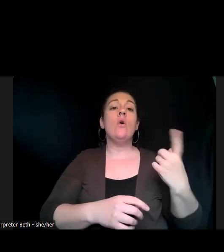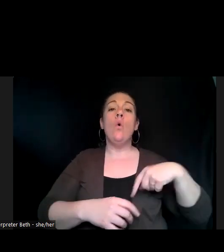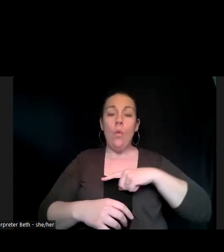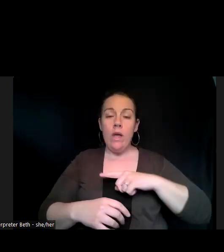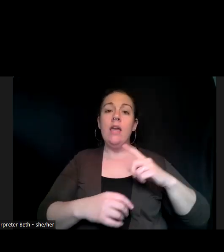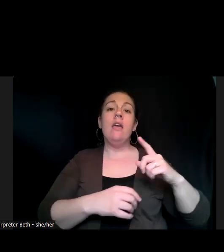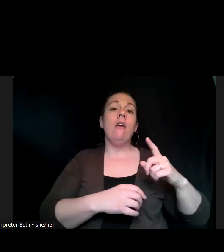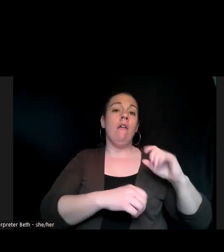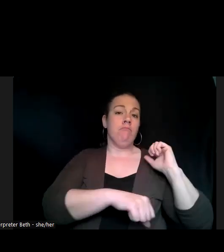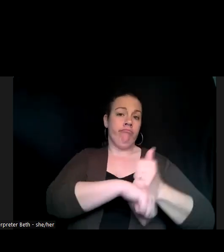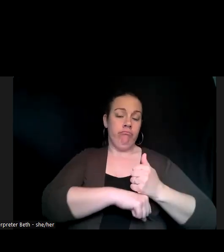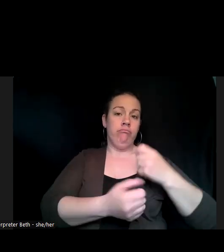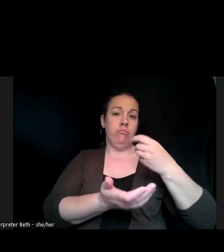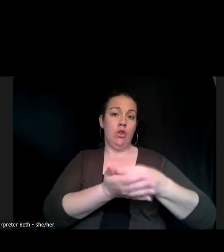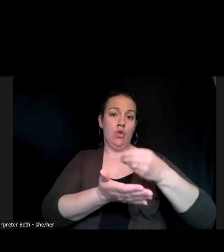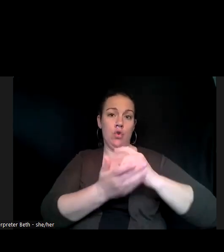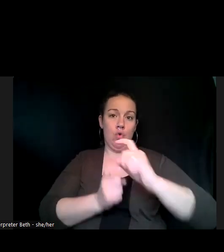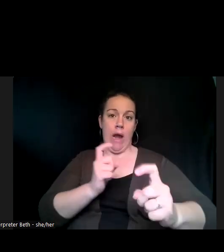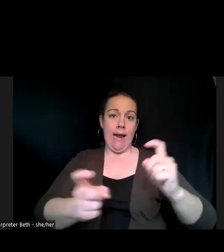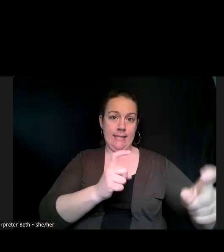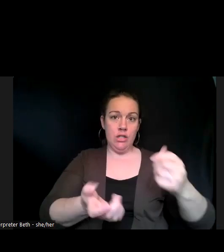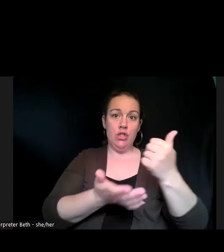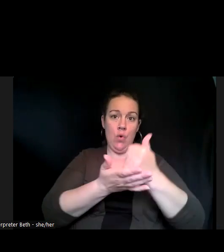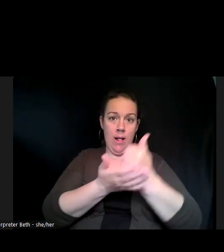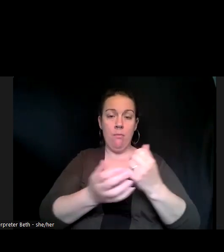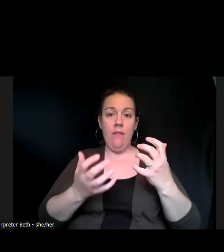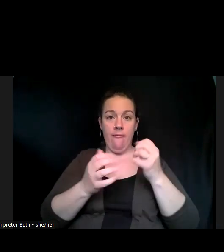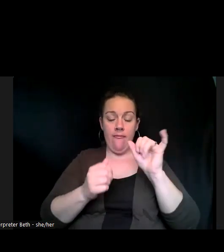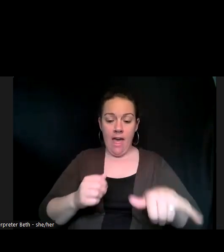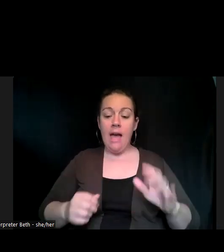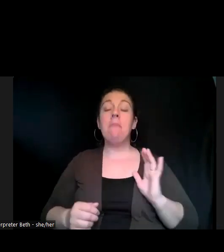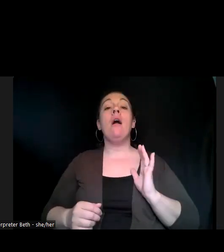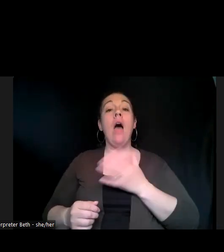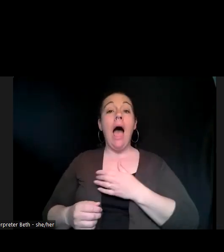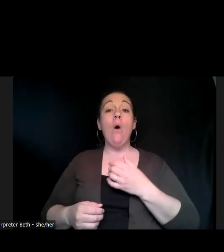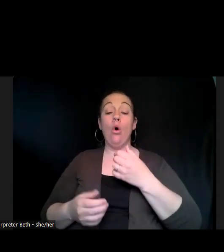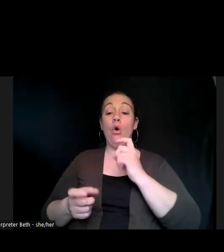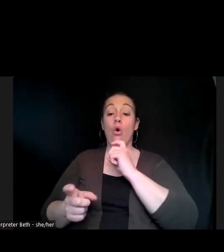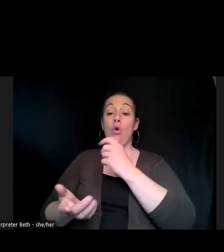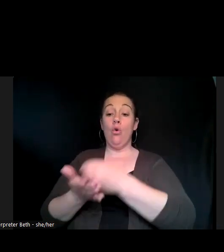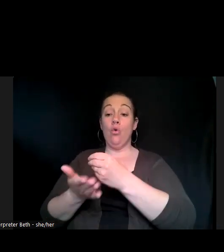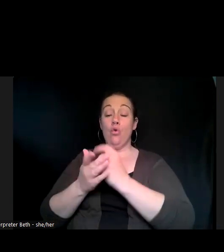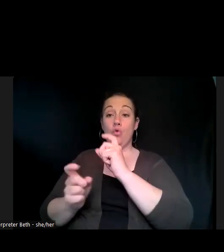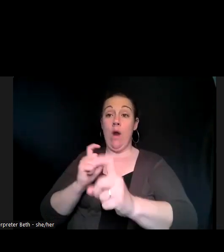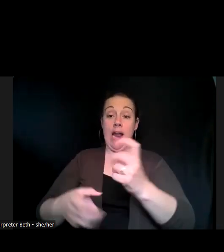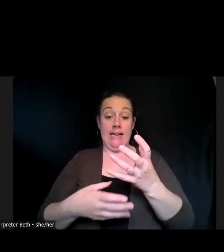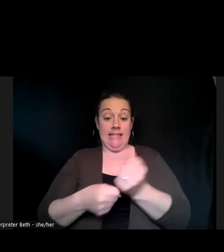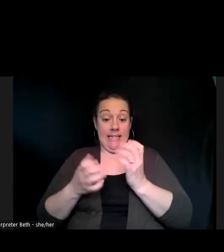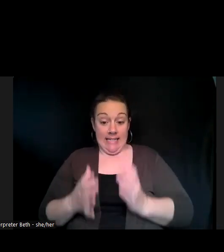health pipeline, our grantees have committed to increasing the field